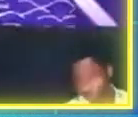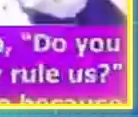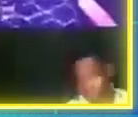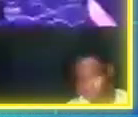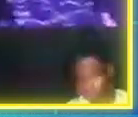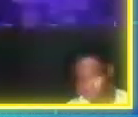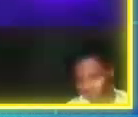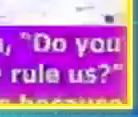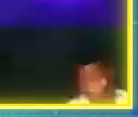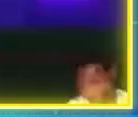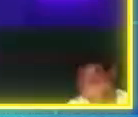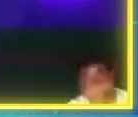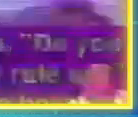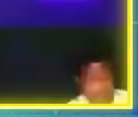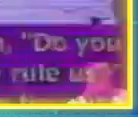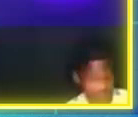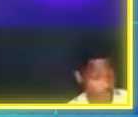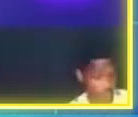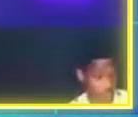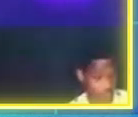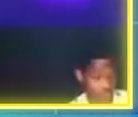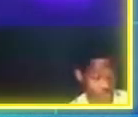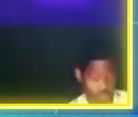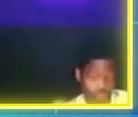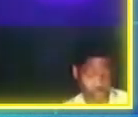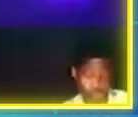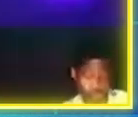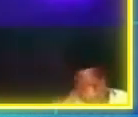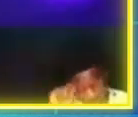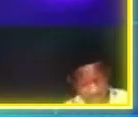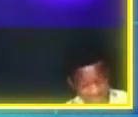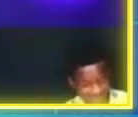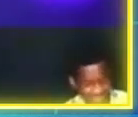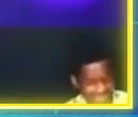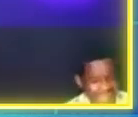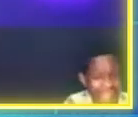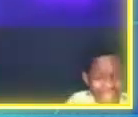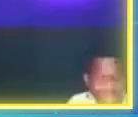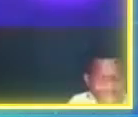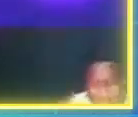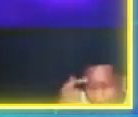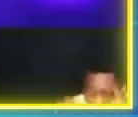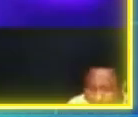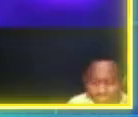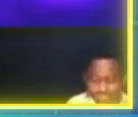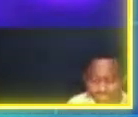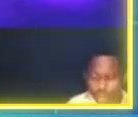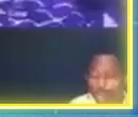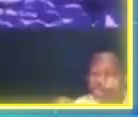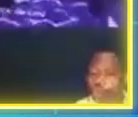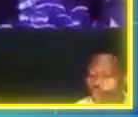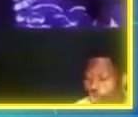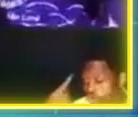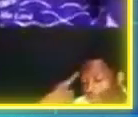no bebre. Now they hated him because of what his dream and what he had said. Dae